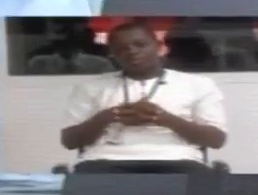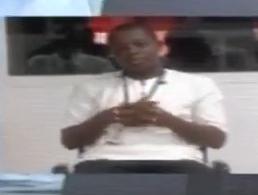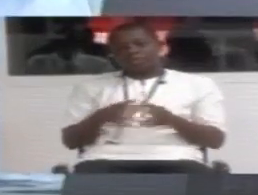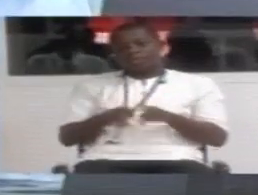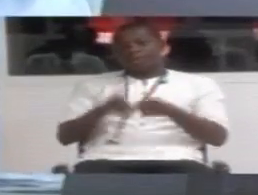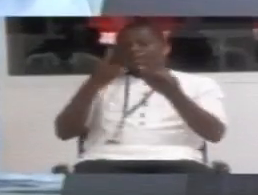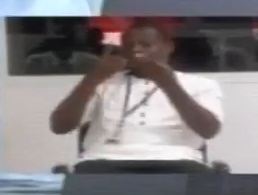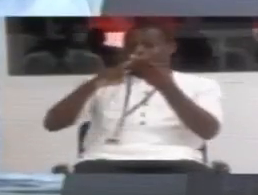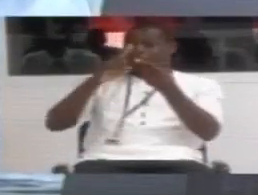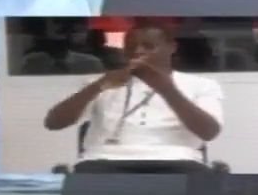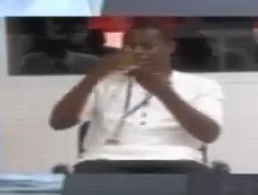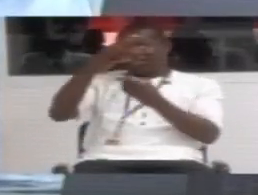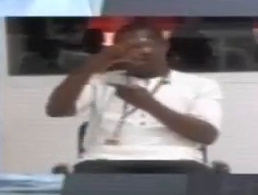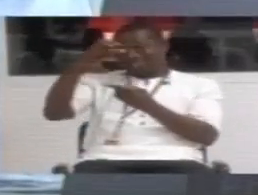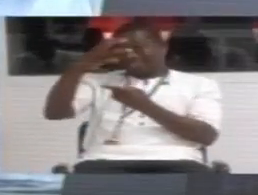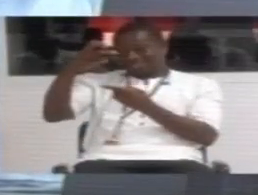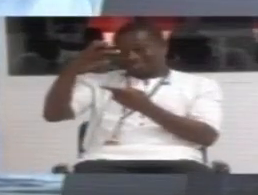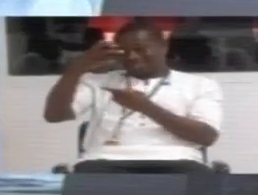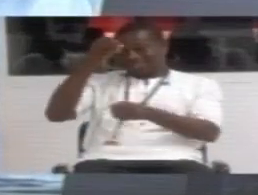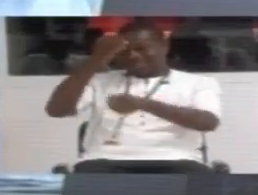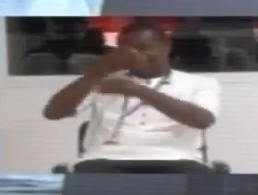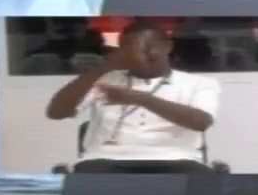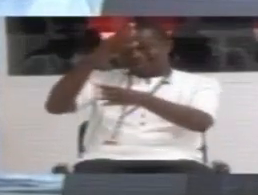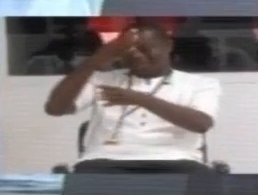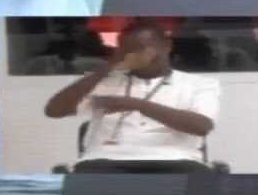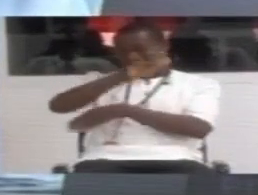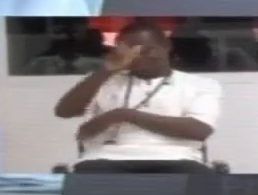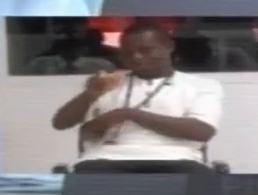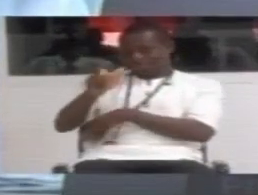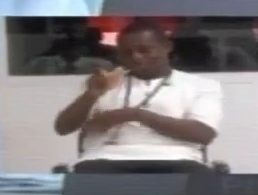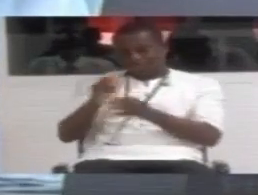first batch of 30 Ghanaians.